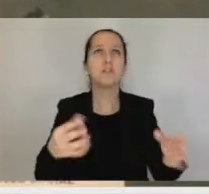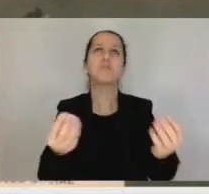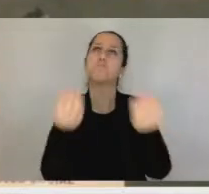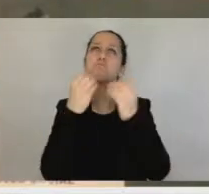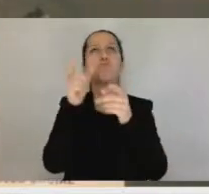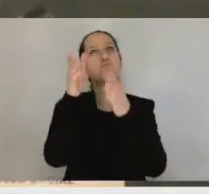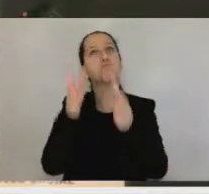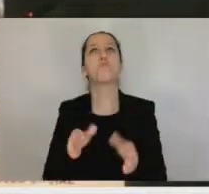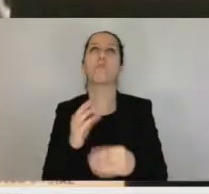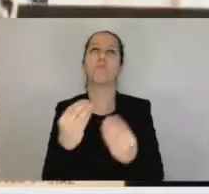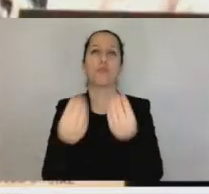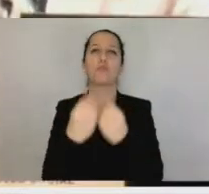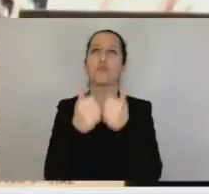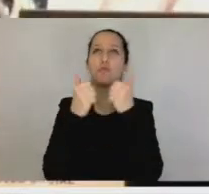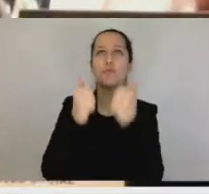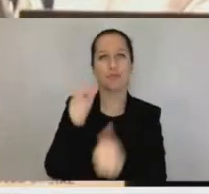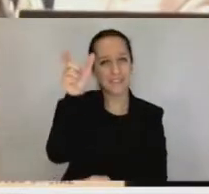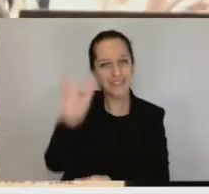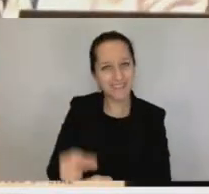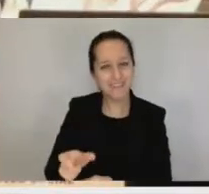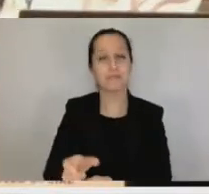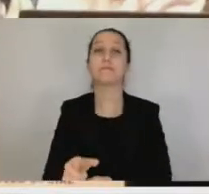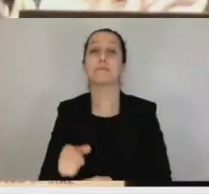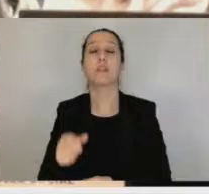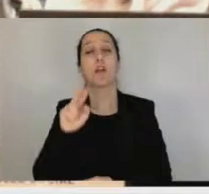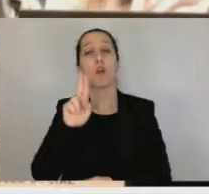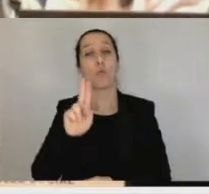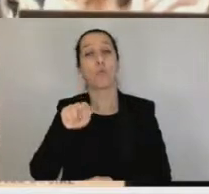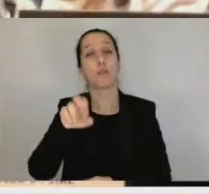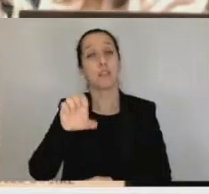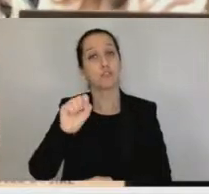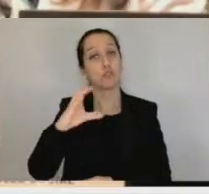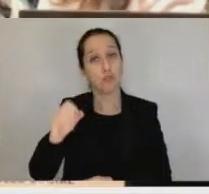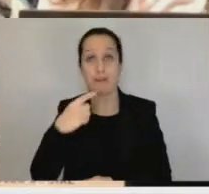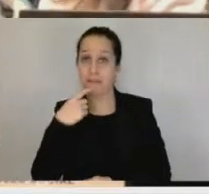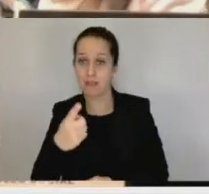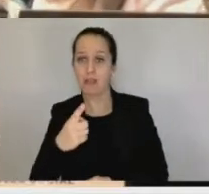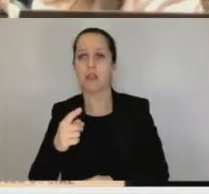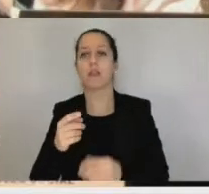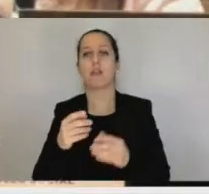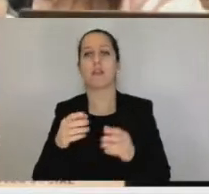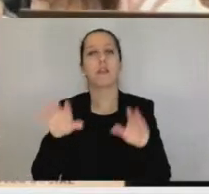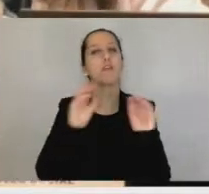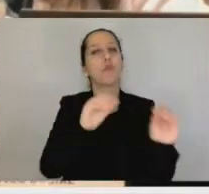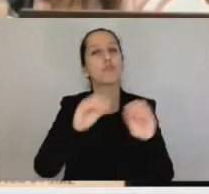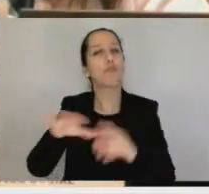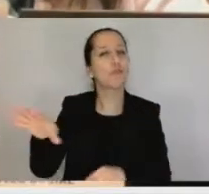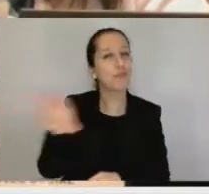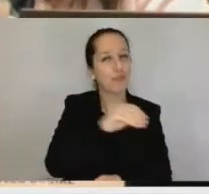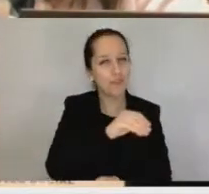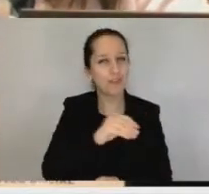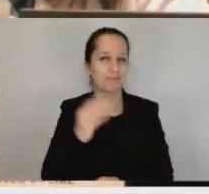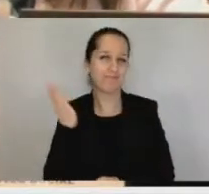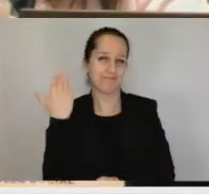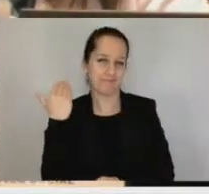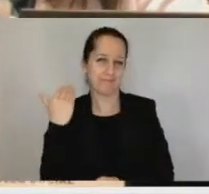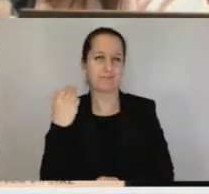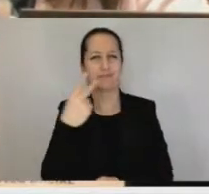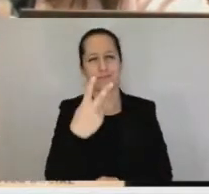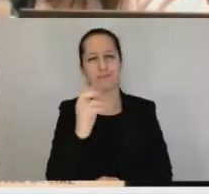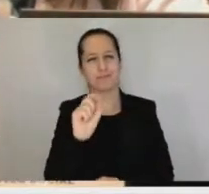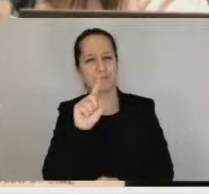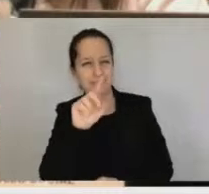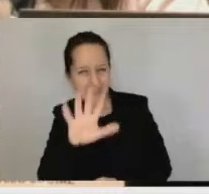as shown by UNESCO in its Education for All document for Latin America and the Caribbean